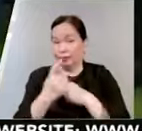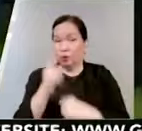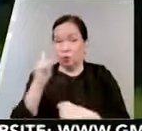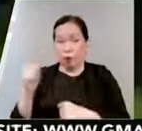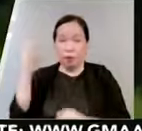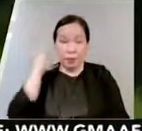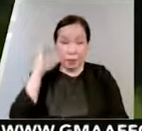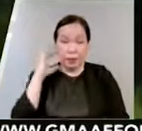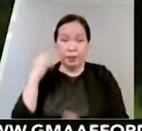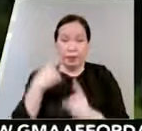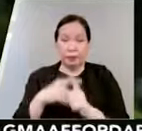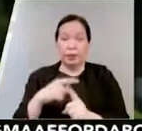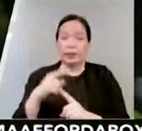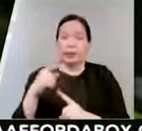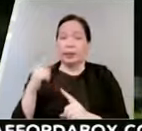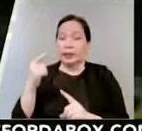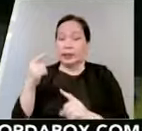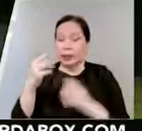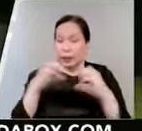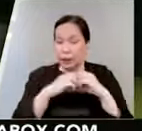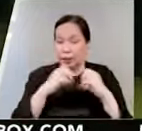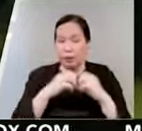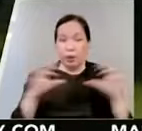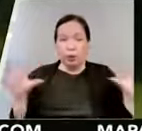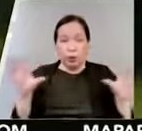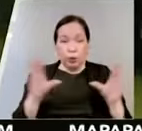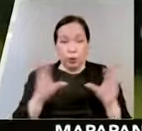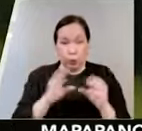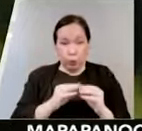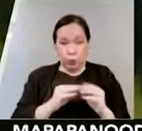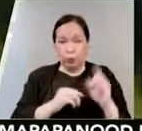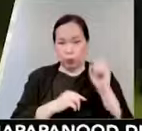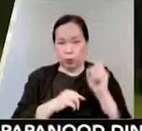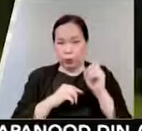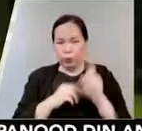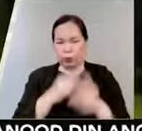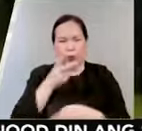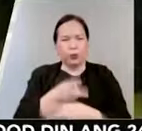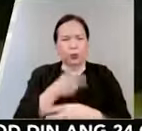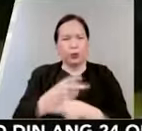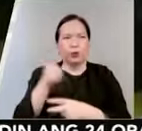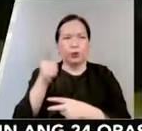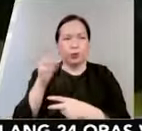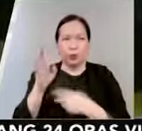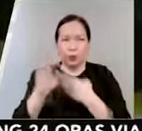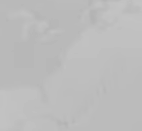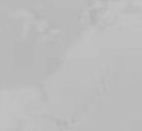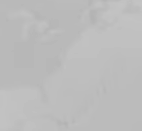Integrated News, Rgil Relator, nakatutok 24 Oras.